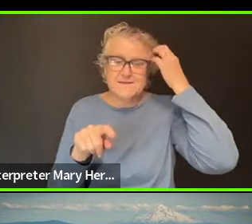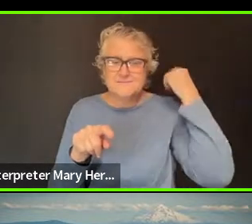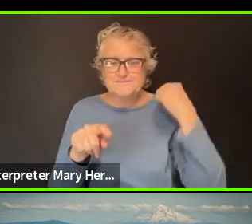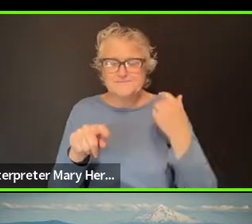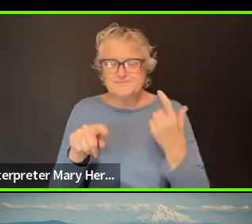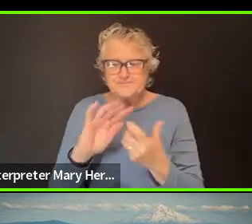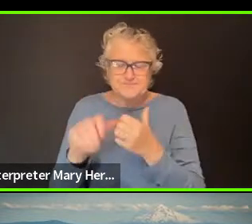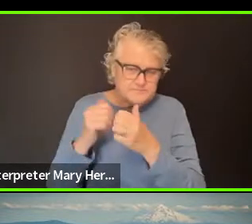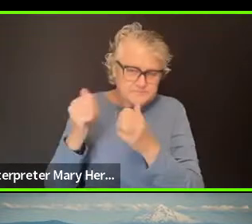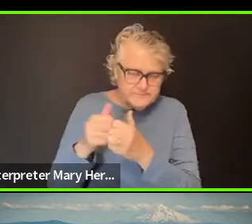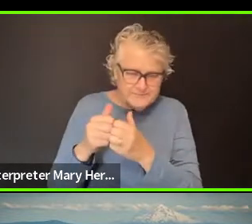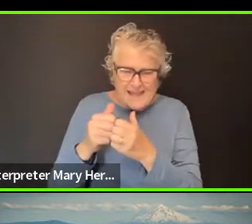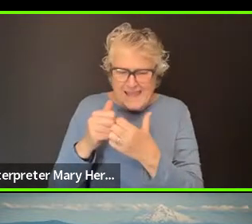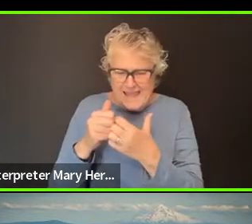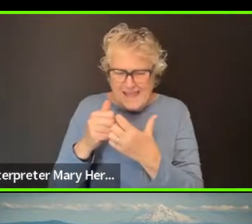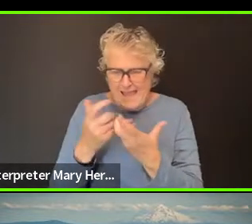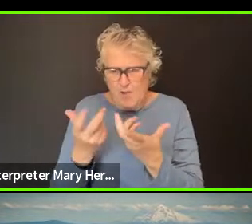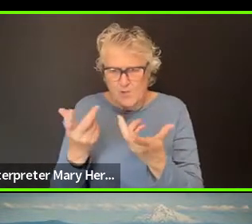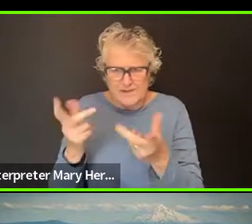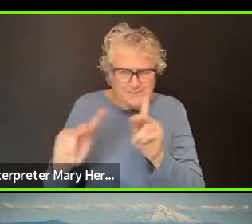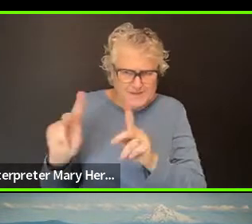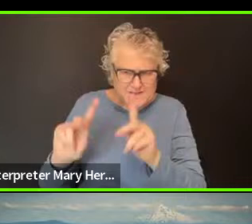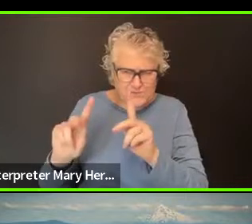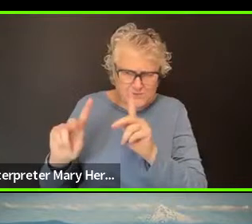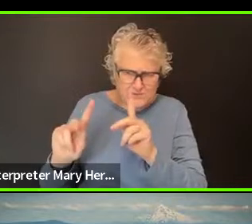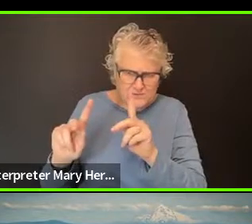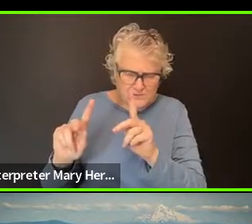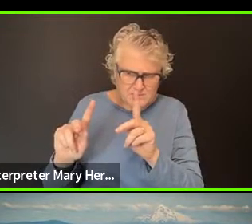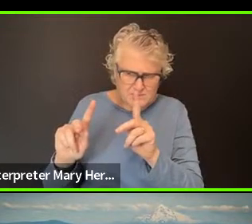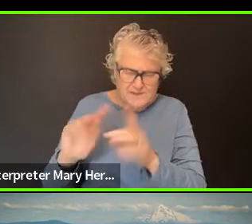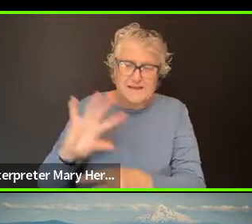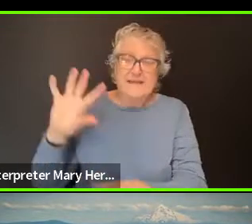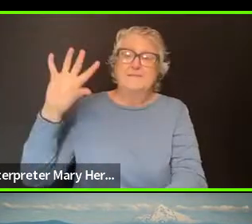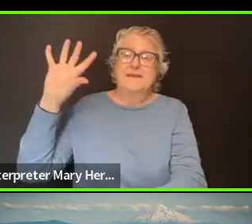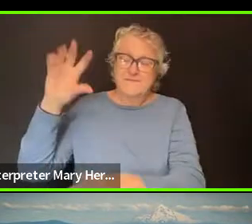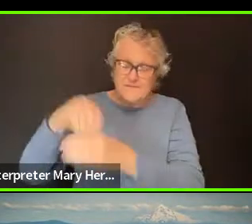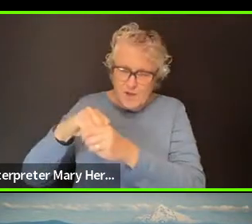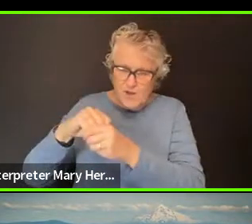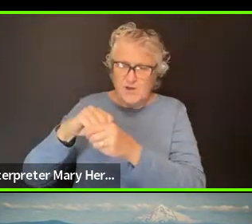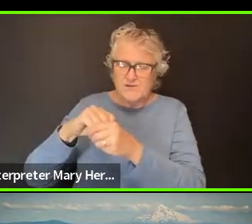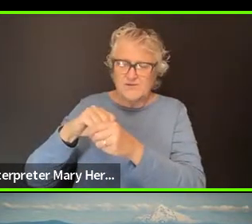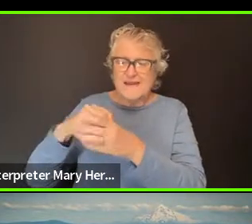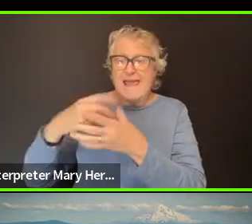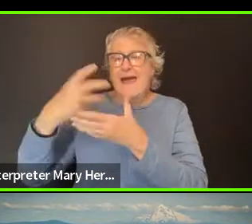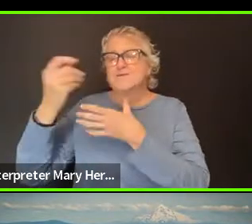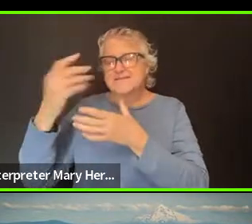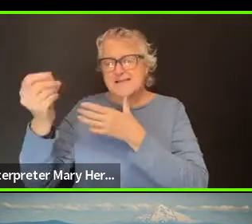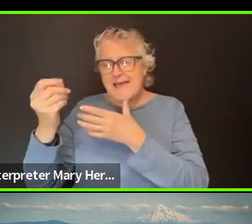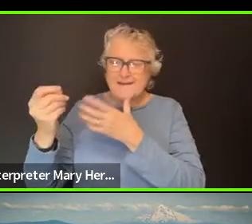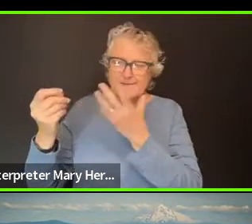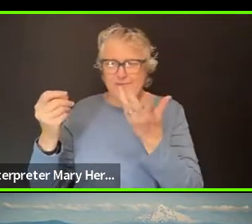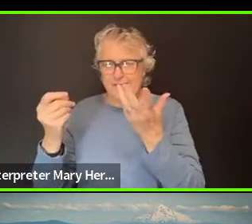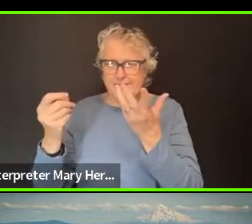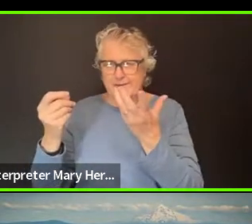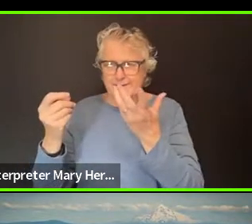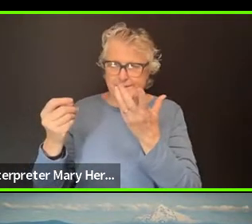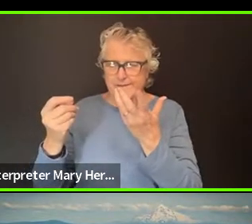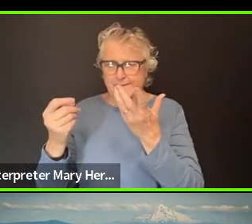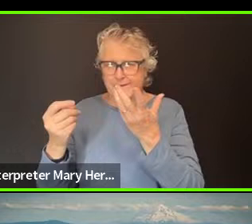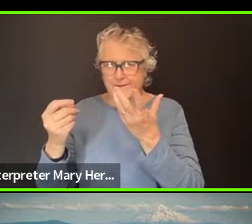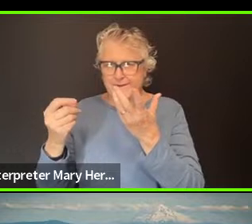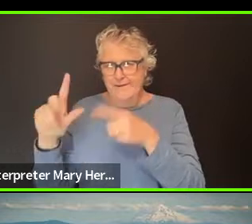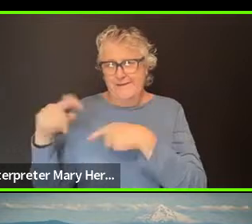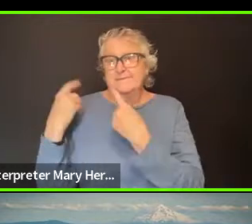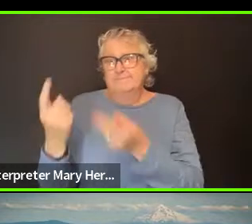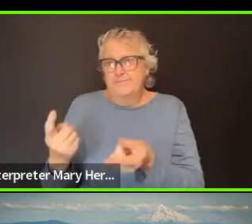the prescriptive things that you've put forth in the documentation. Yeah, Matt, great question. Thank you. Thank you for asking that. Trying to get through